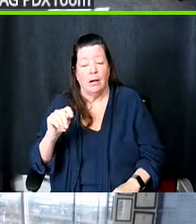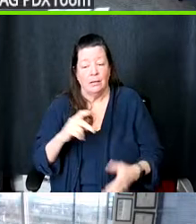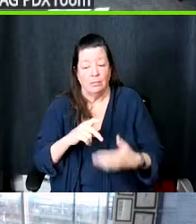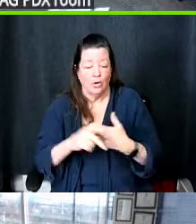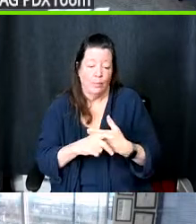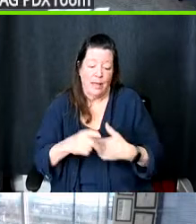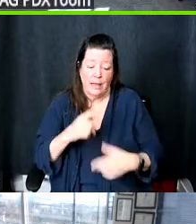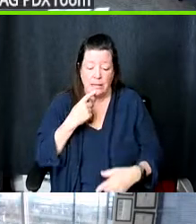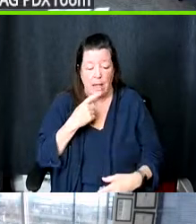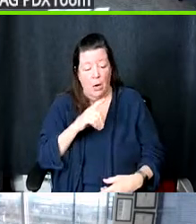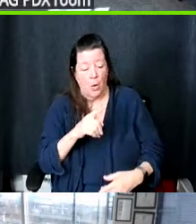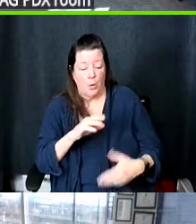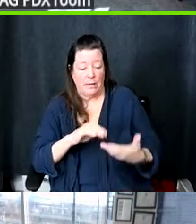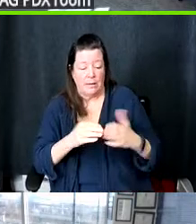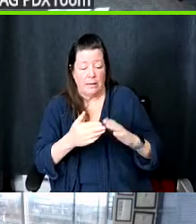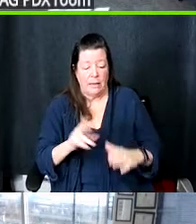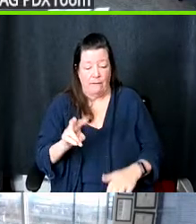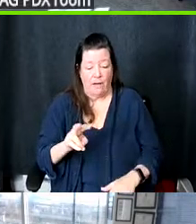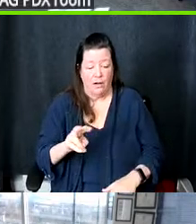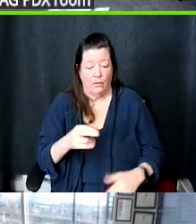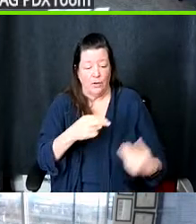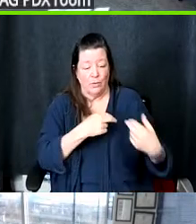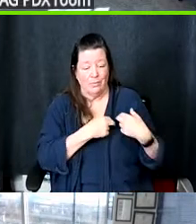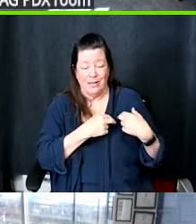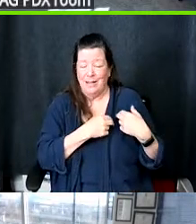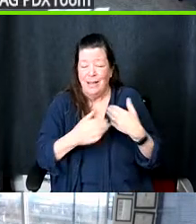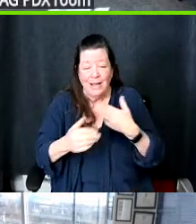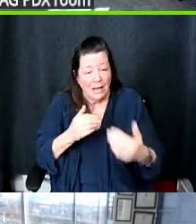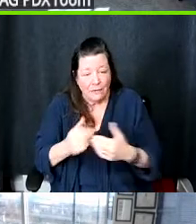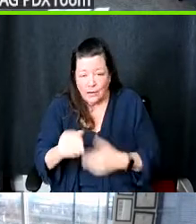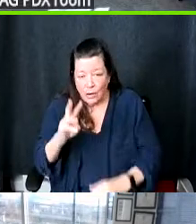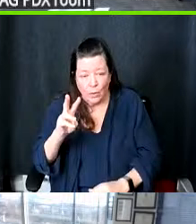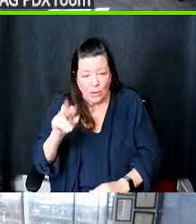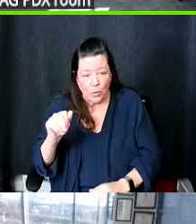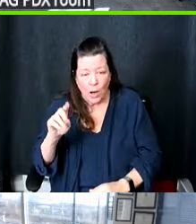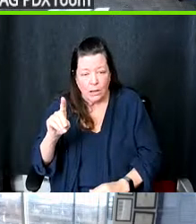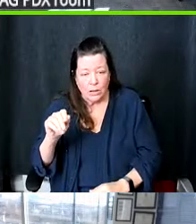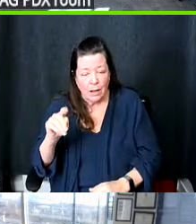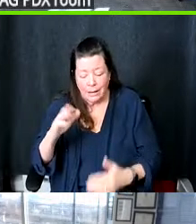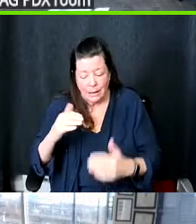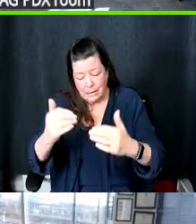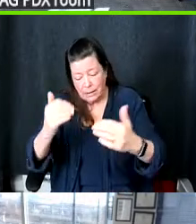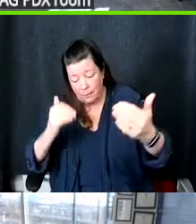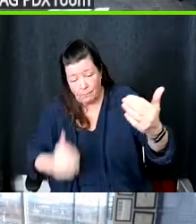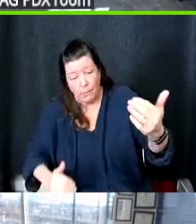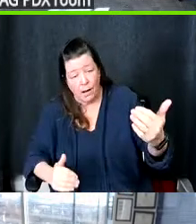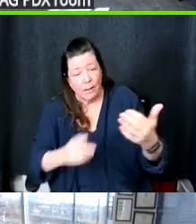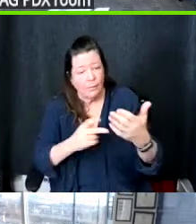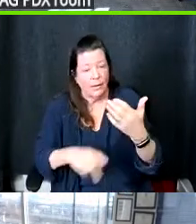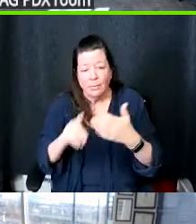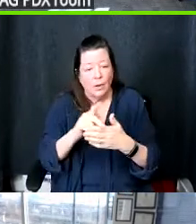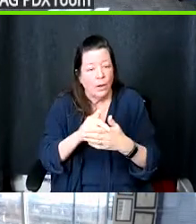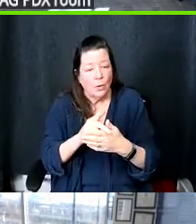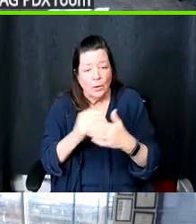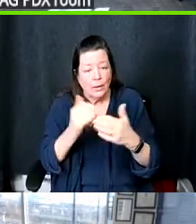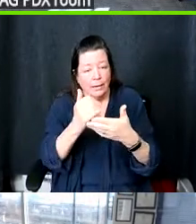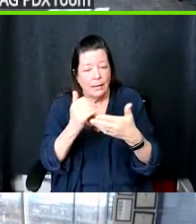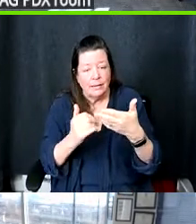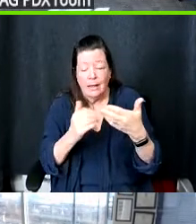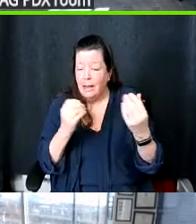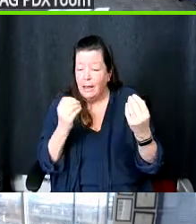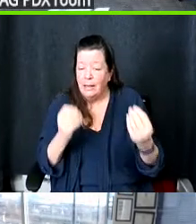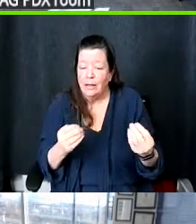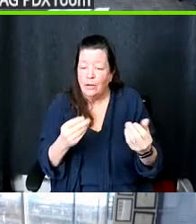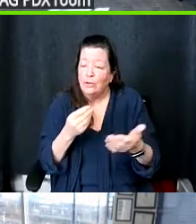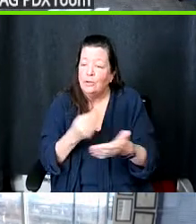Vancouver's responsibility, even though it's WashDOT. It's at the bottom of the priority list, and there are no funds to have